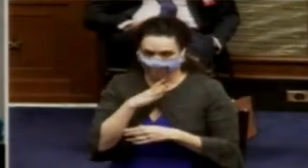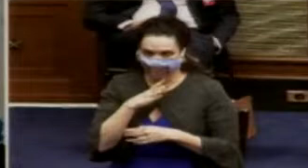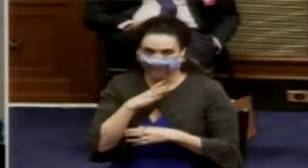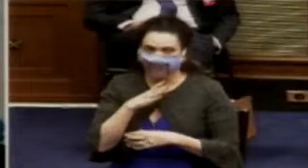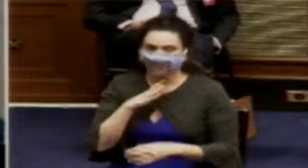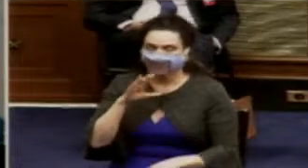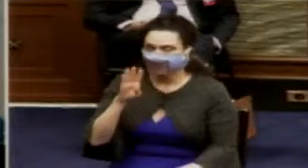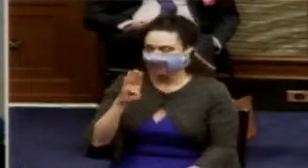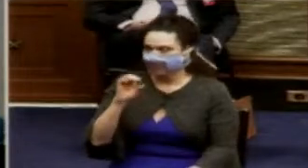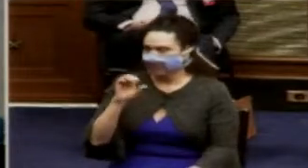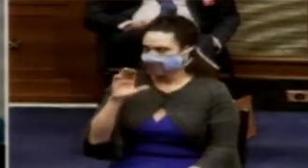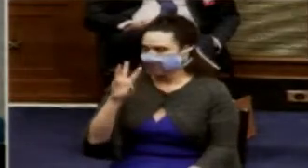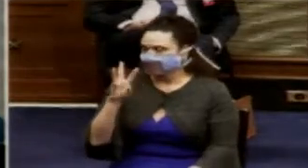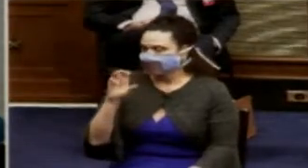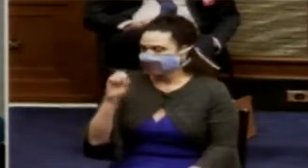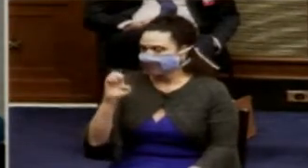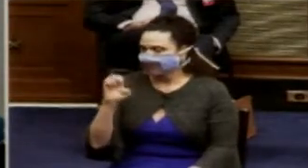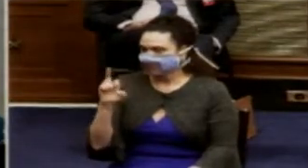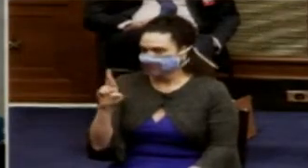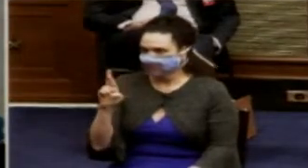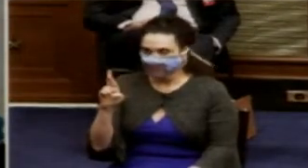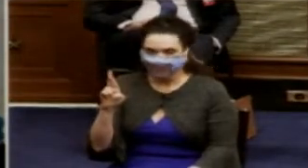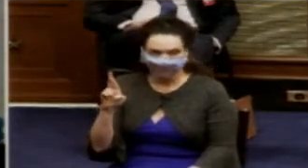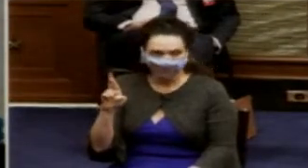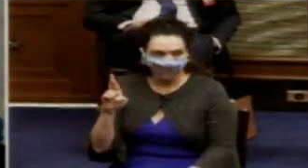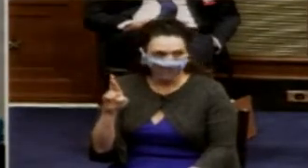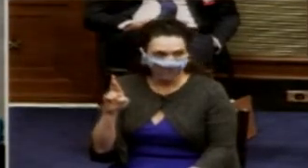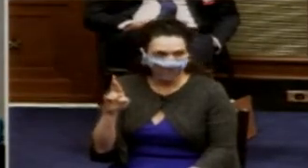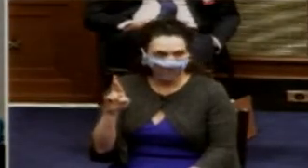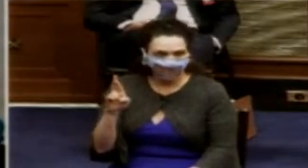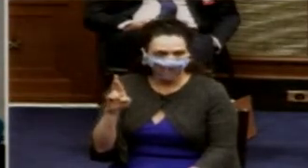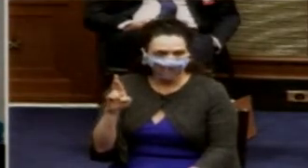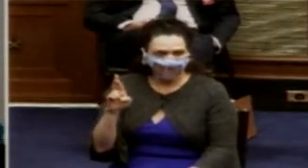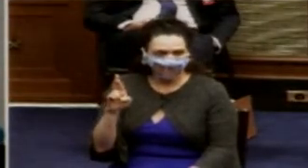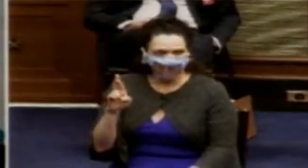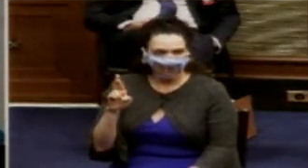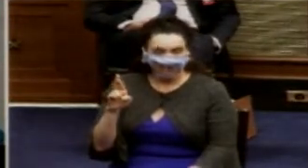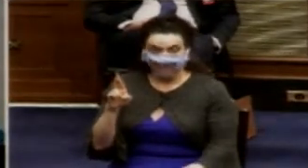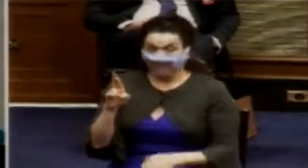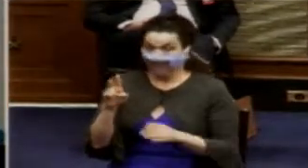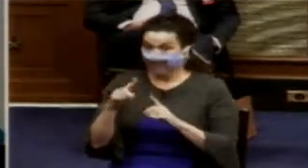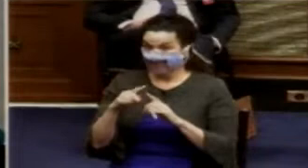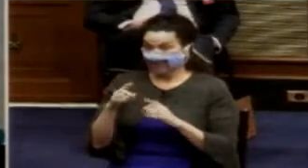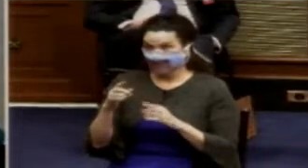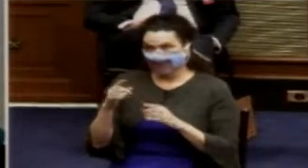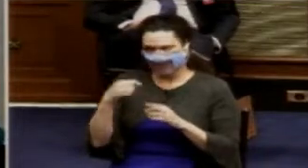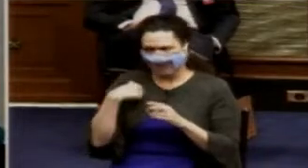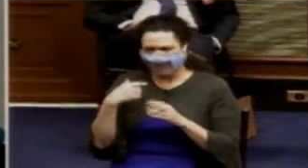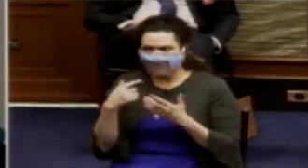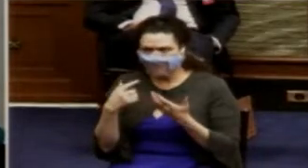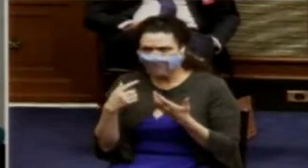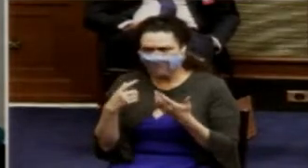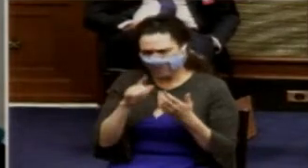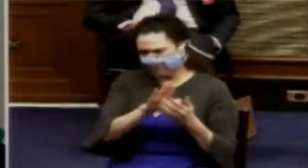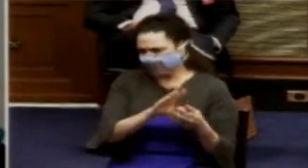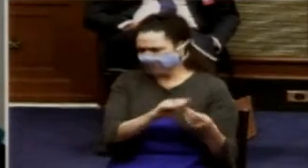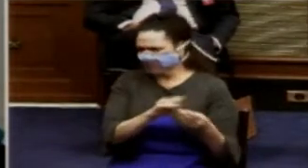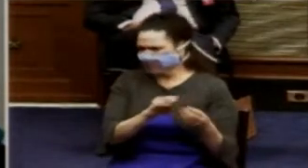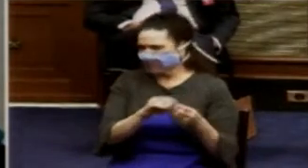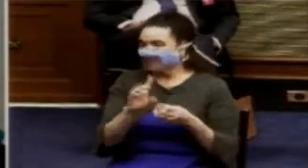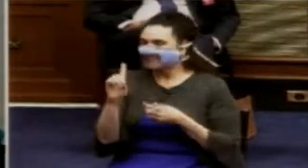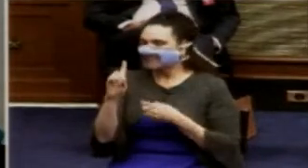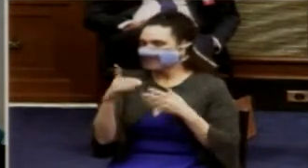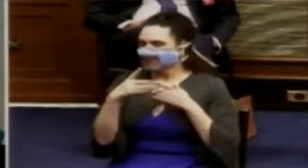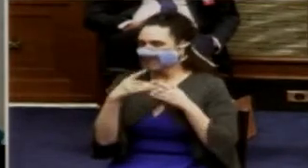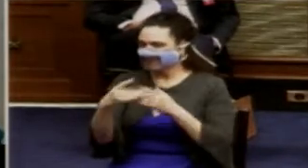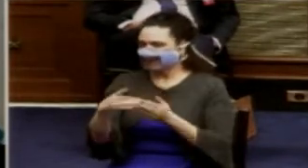Mayor Bowser. Madam Chairman, from what I'm hearing, this Democrat-led Congress is attempting to